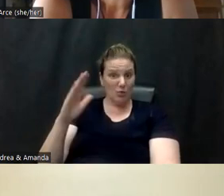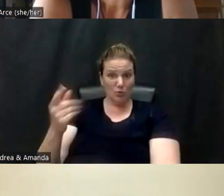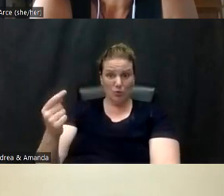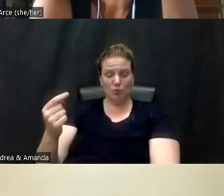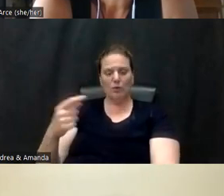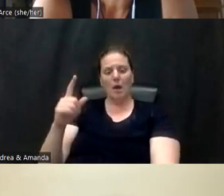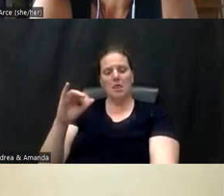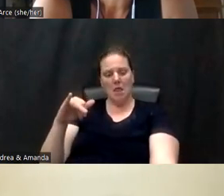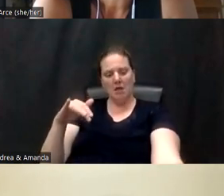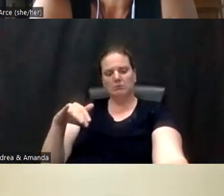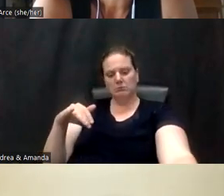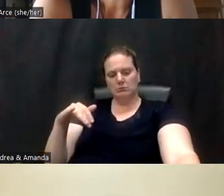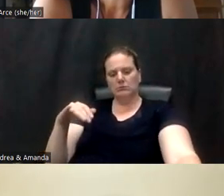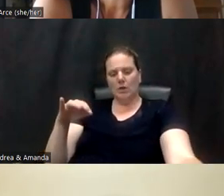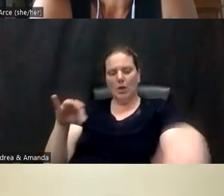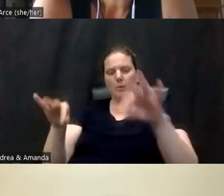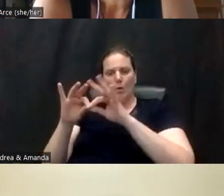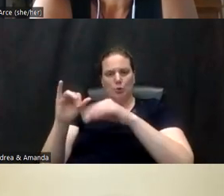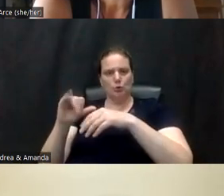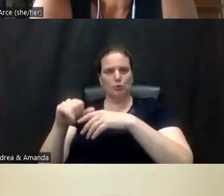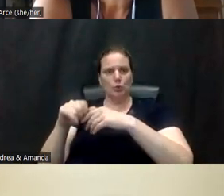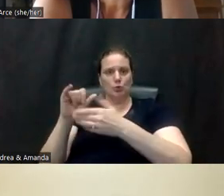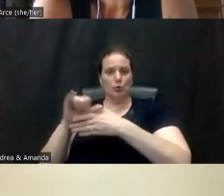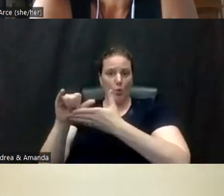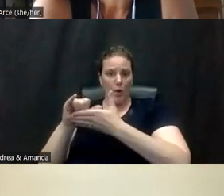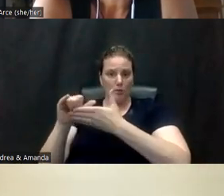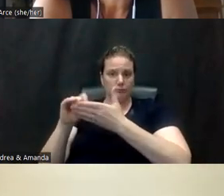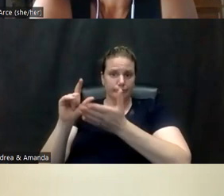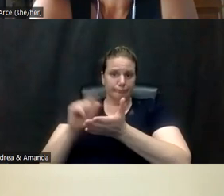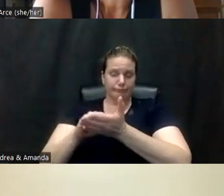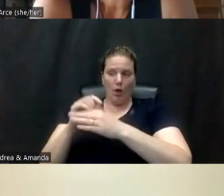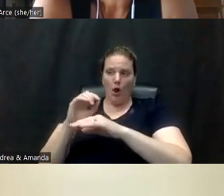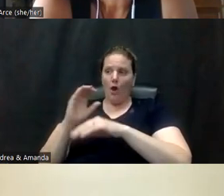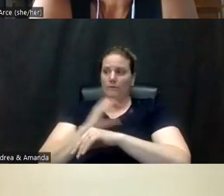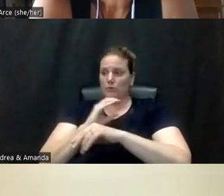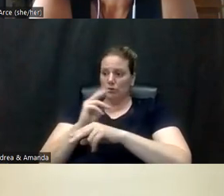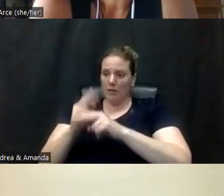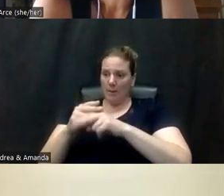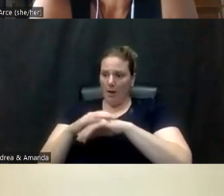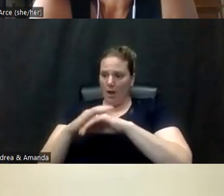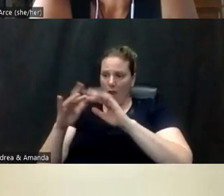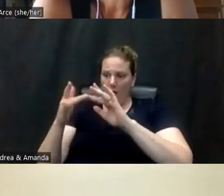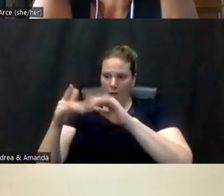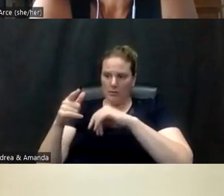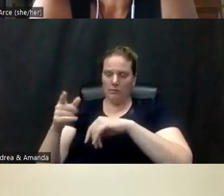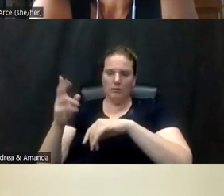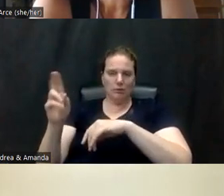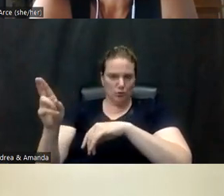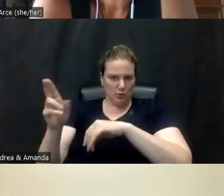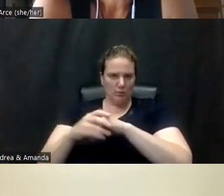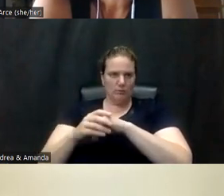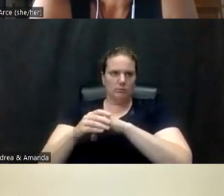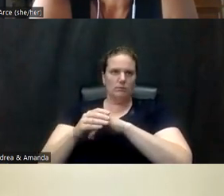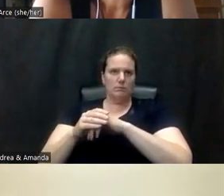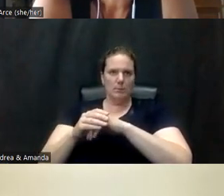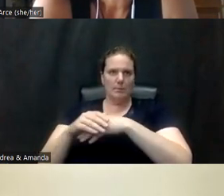really important too. In New York, they publish the officers' names online and their history, their of complaints, and